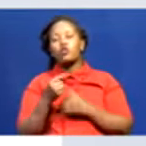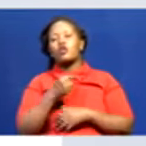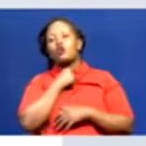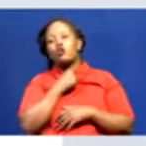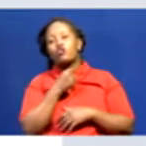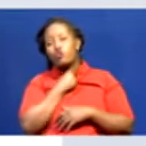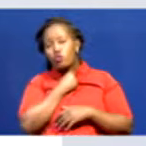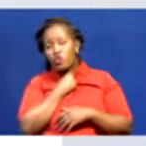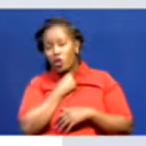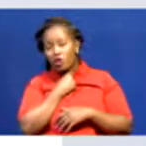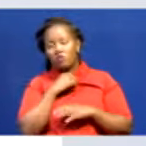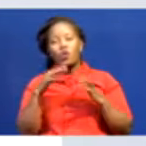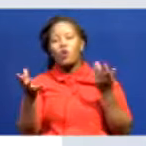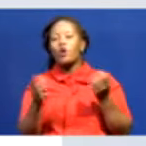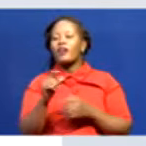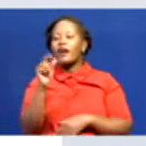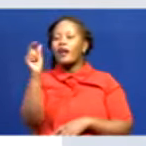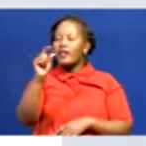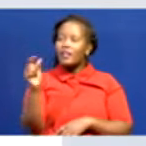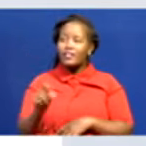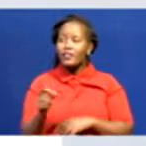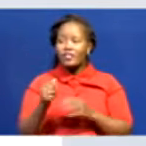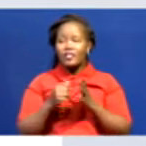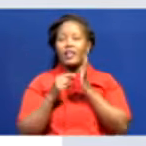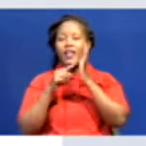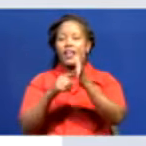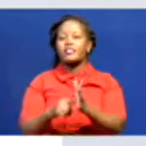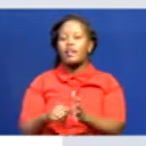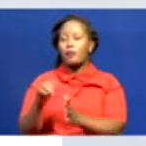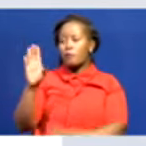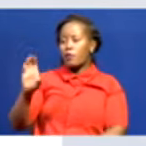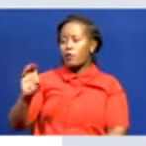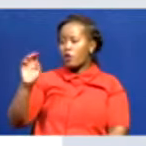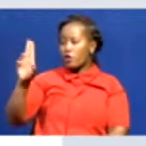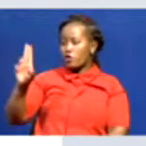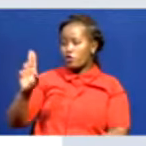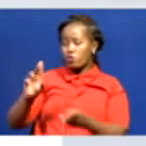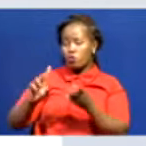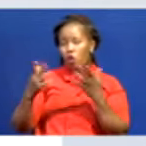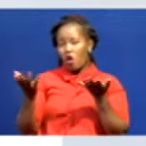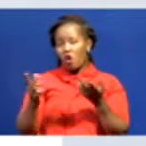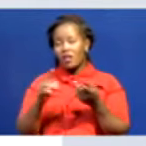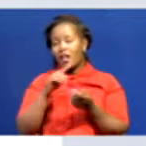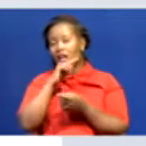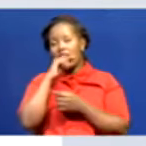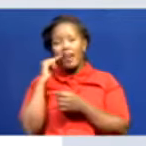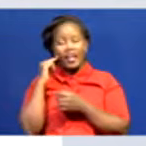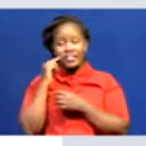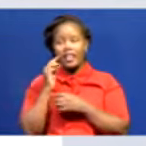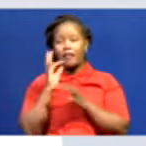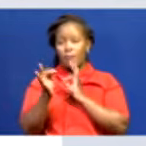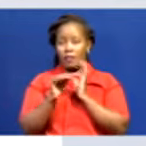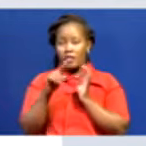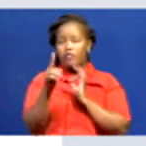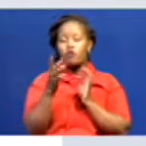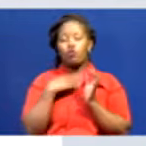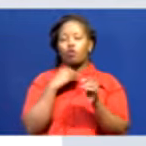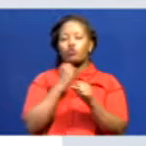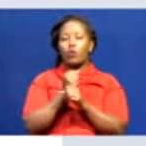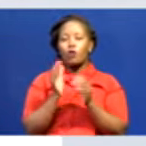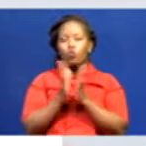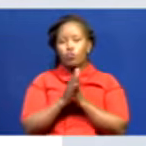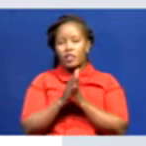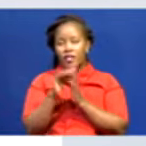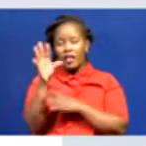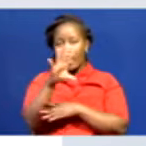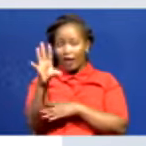or a region, for example, EU or a country like Russia, if they want to engage Africa, a decision was